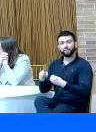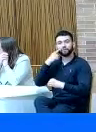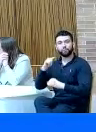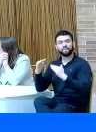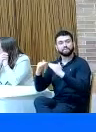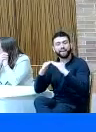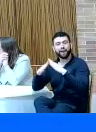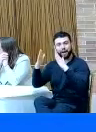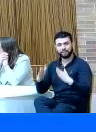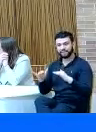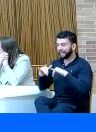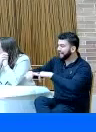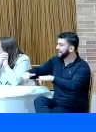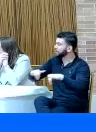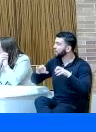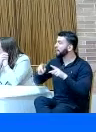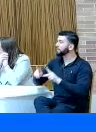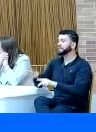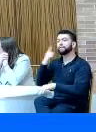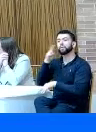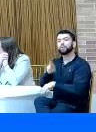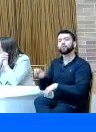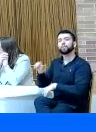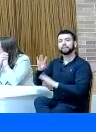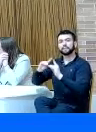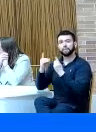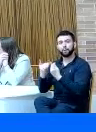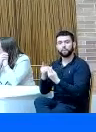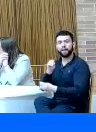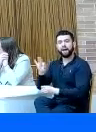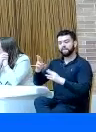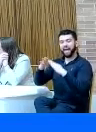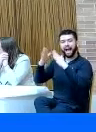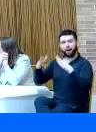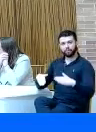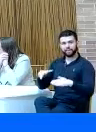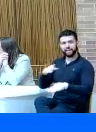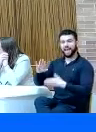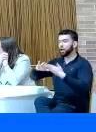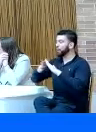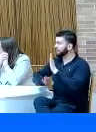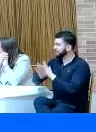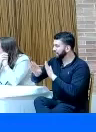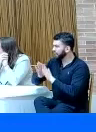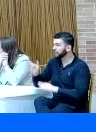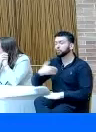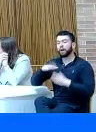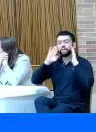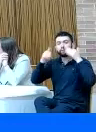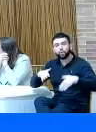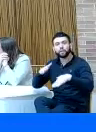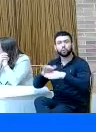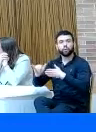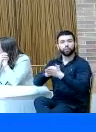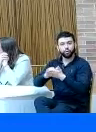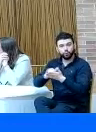opportunity um of the US Department of Housing and Urban Development my office covers the New York area but in addition to